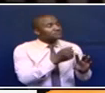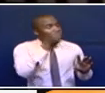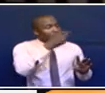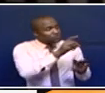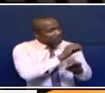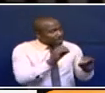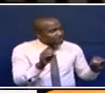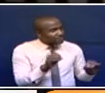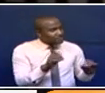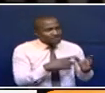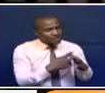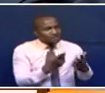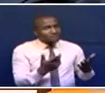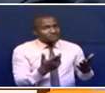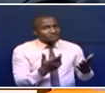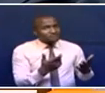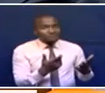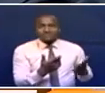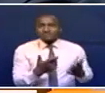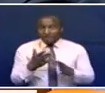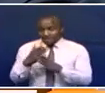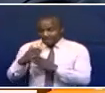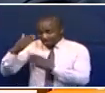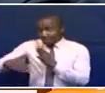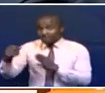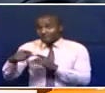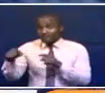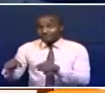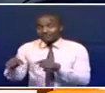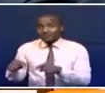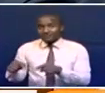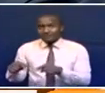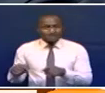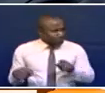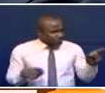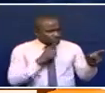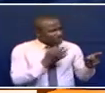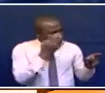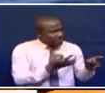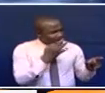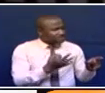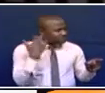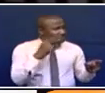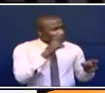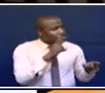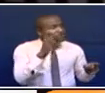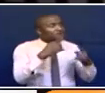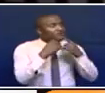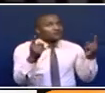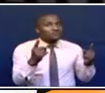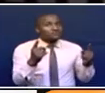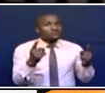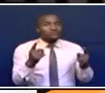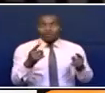don't think they took it rightly? I think before the end of this month, by the way. Oh, come on. You told us March 22nd you were going to announce somebody. Oh, who told